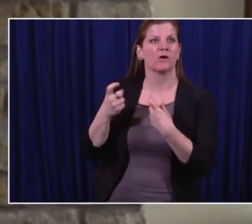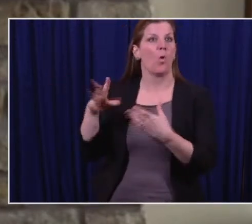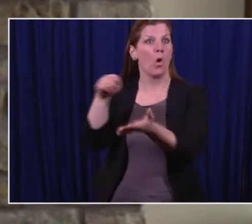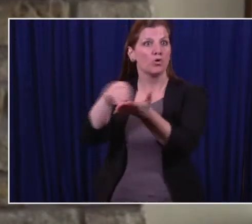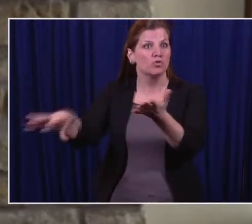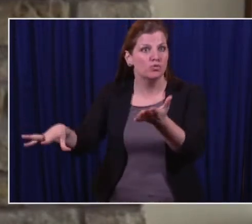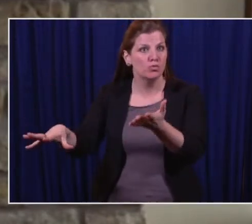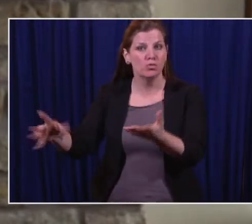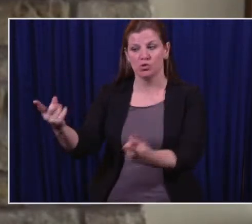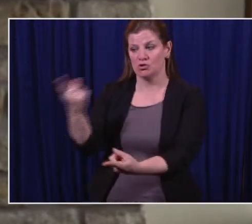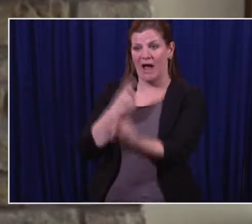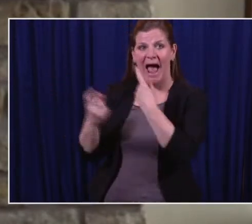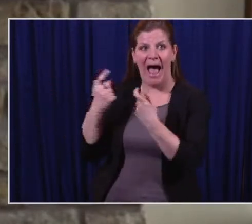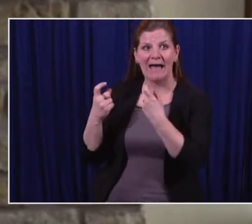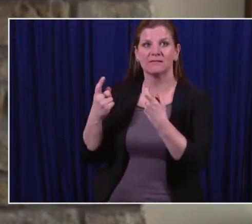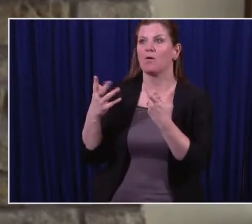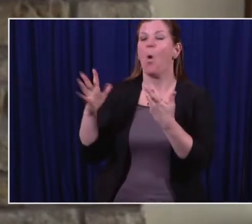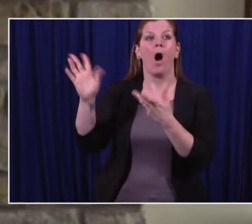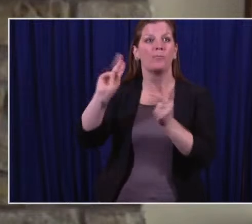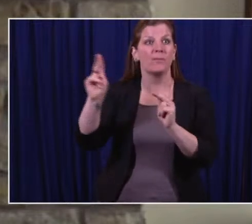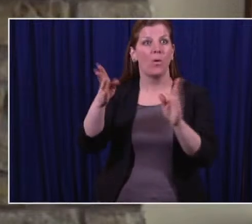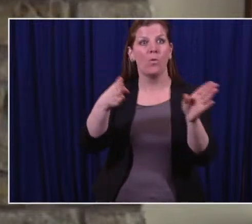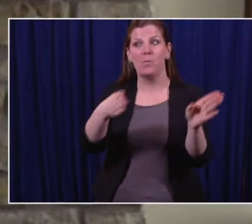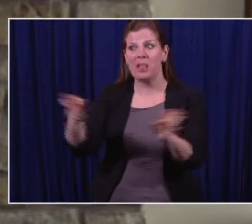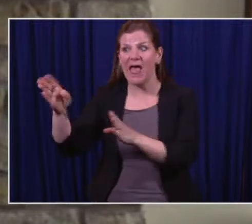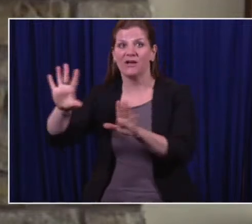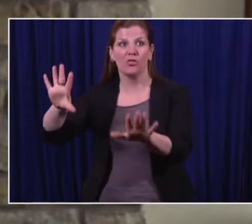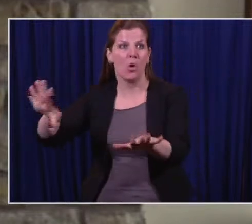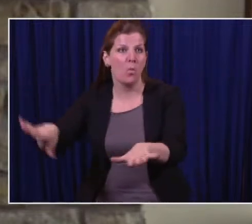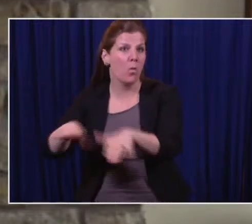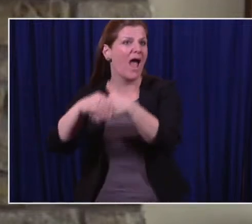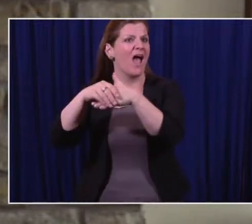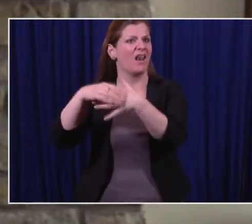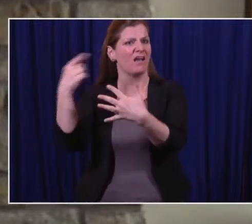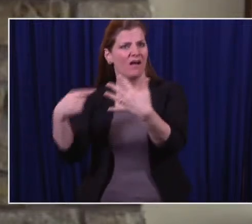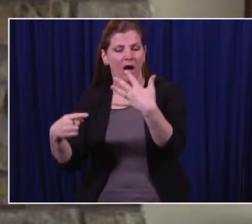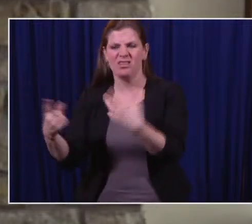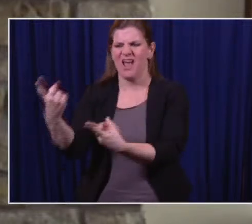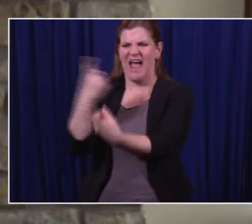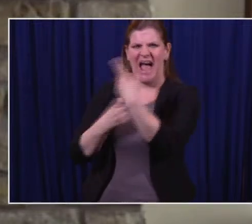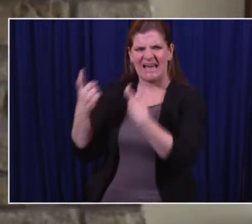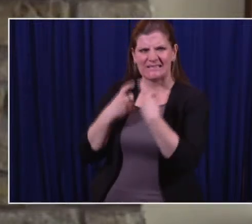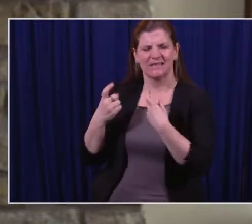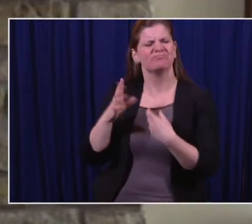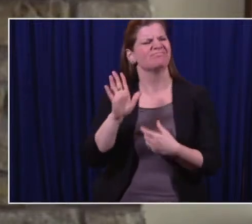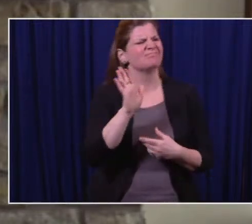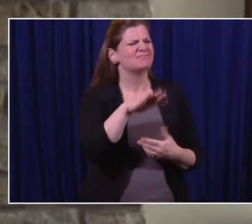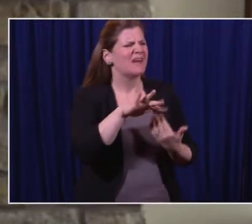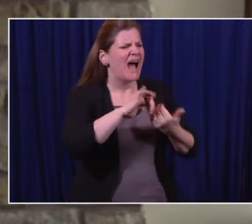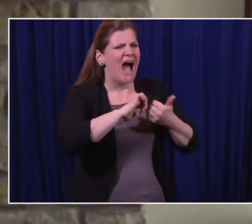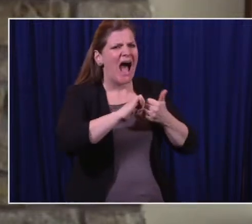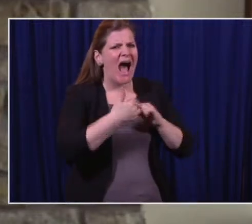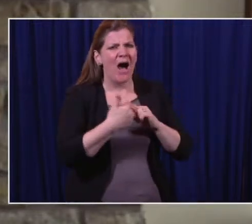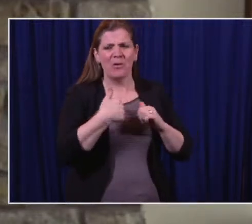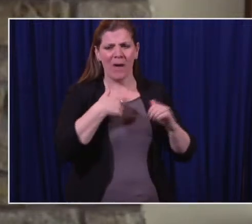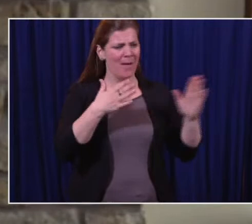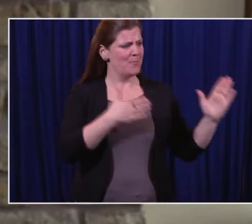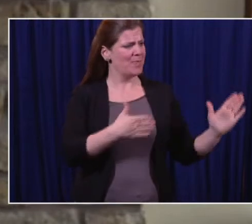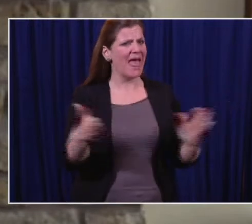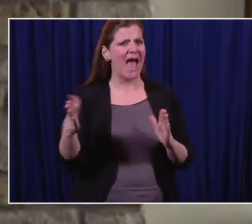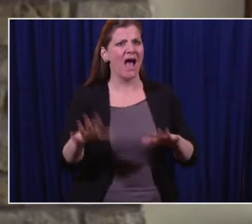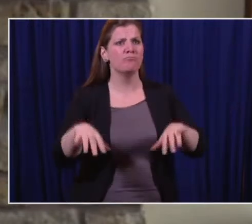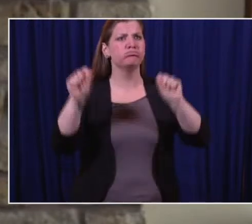people who are planning weddings, and they're all asking how they can plan for a wedding or